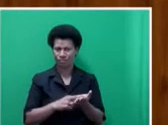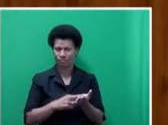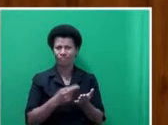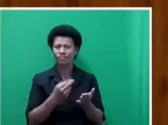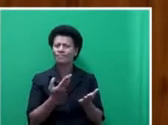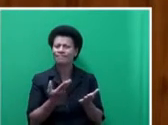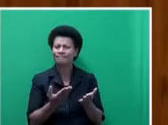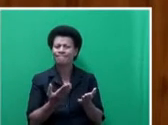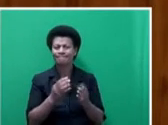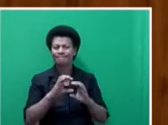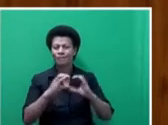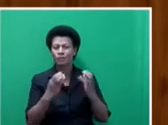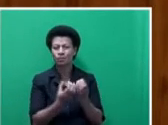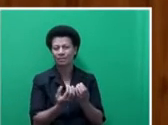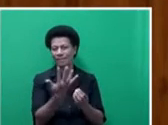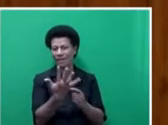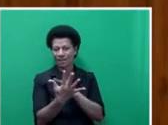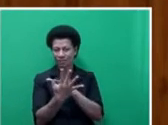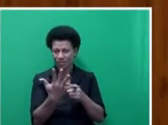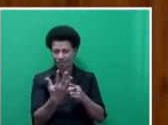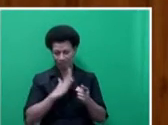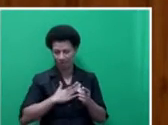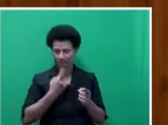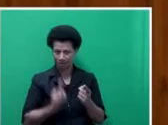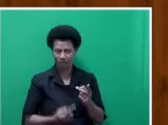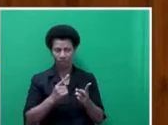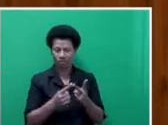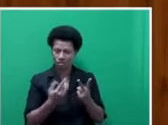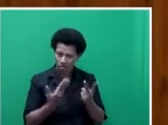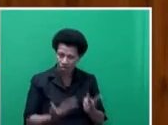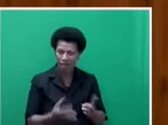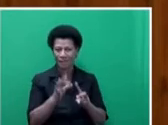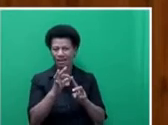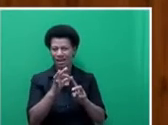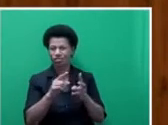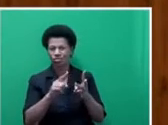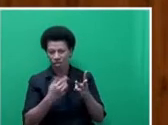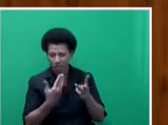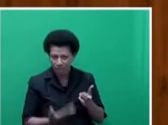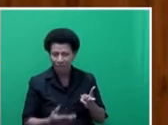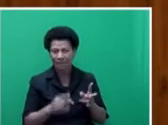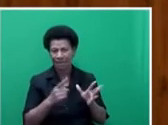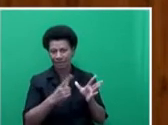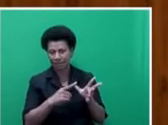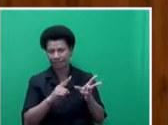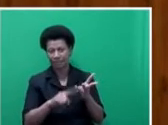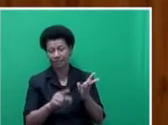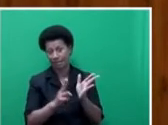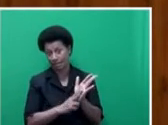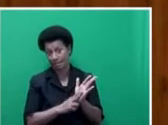5 members, myself, Honorable Joseph Nityanand, Honorable Vijendra Prakash, Honorable Aseri Randronro, and Honorable Nenga